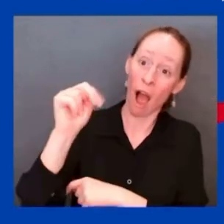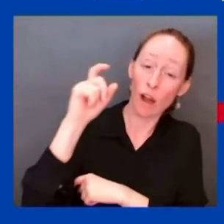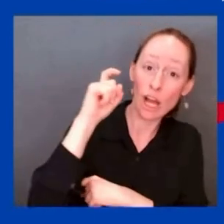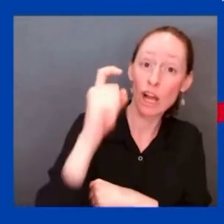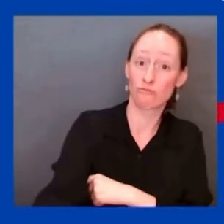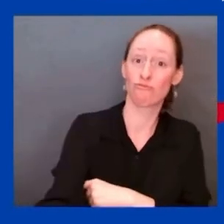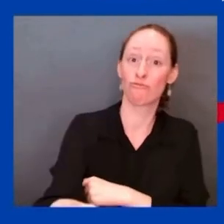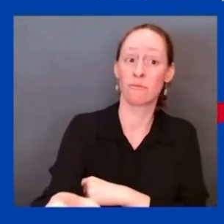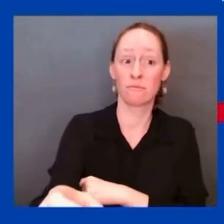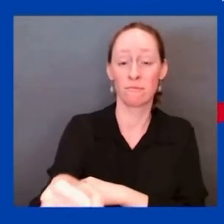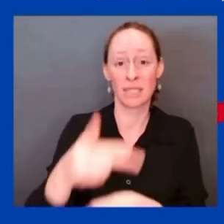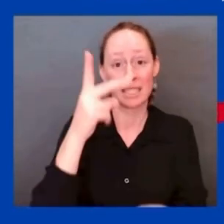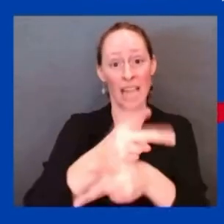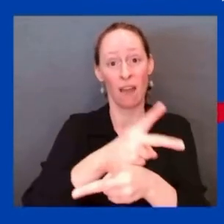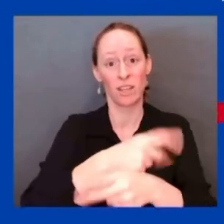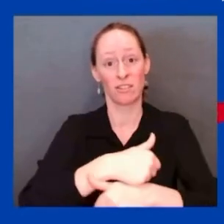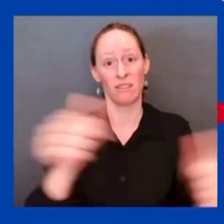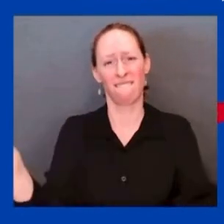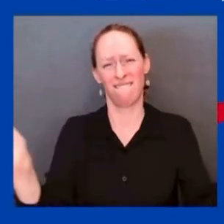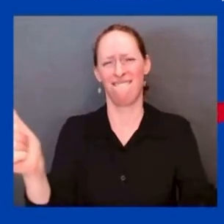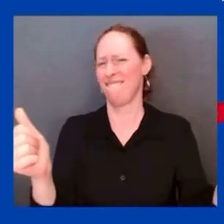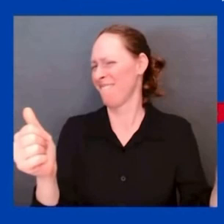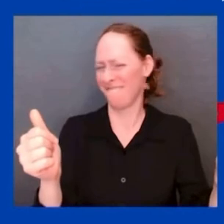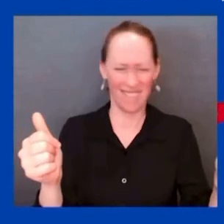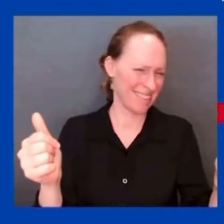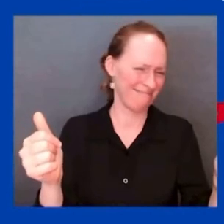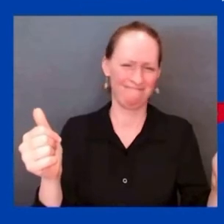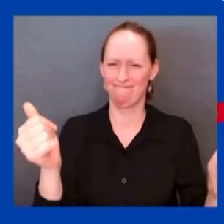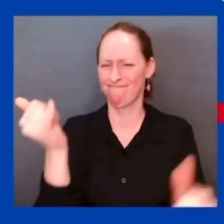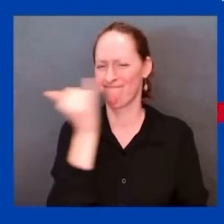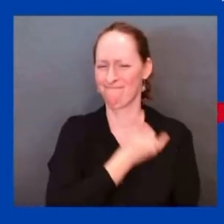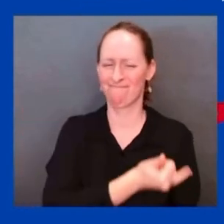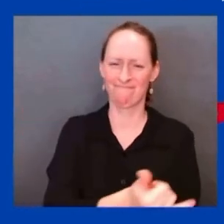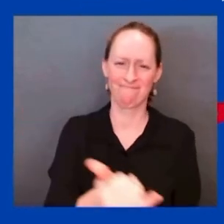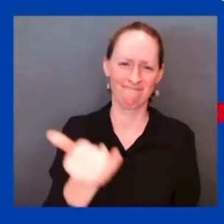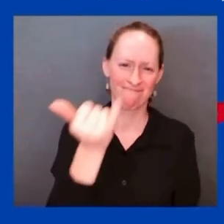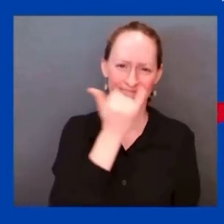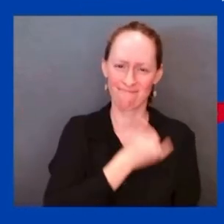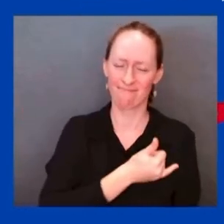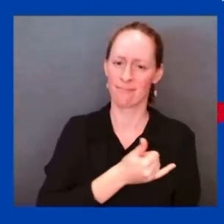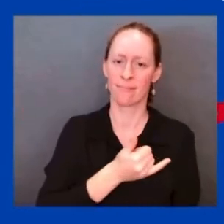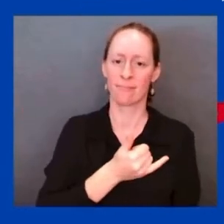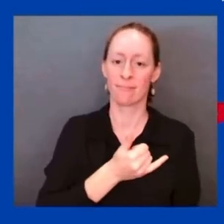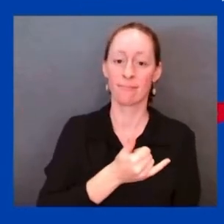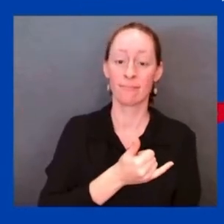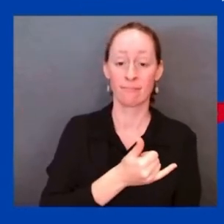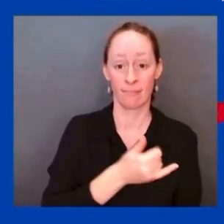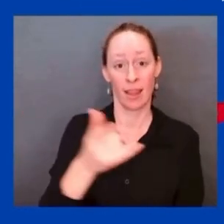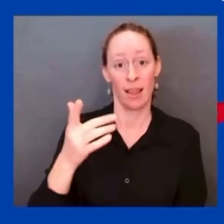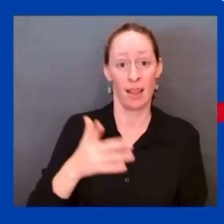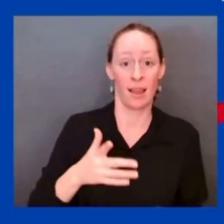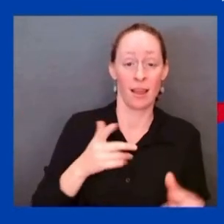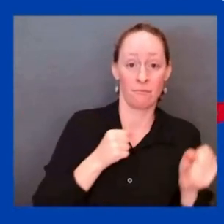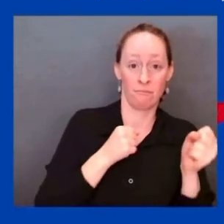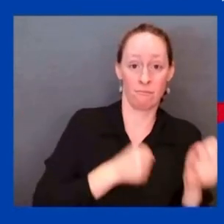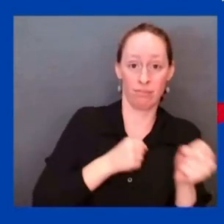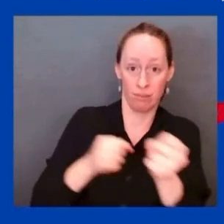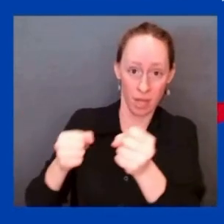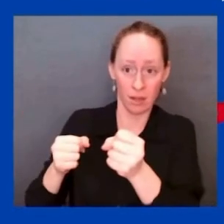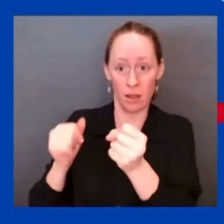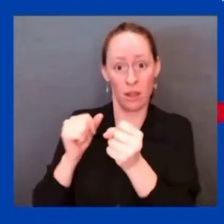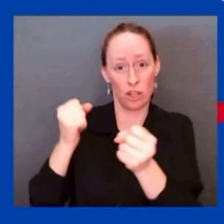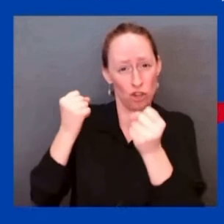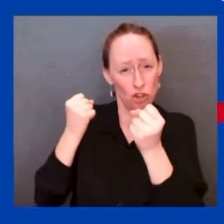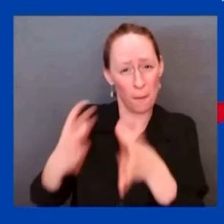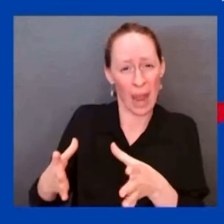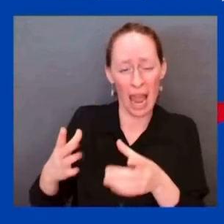Banning assault weapons and high-capacity magazines, extensive background checks, they're part of the answer. They'll make a big difference. And one more